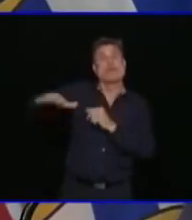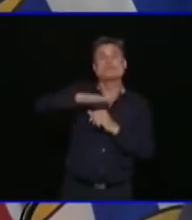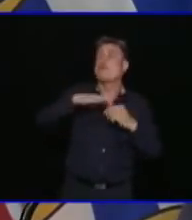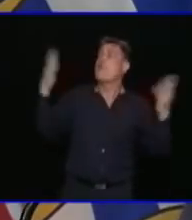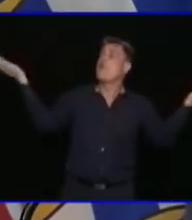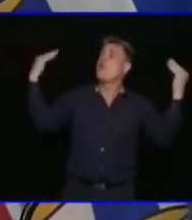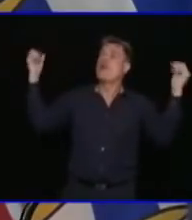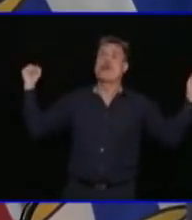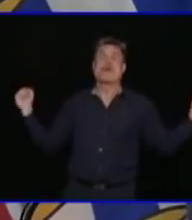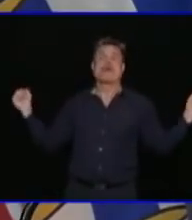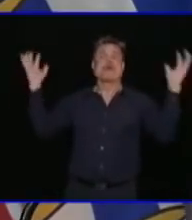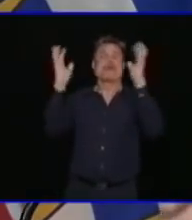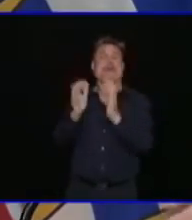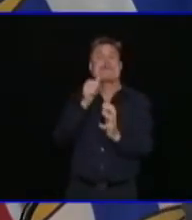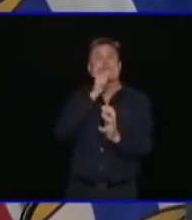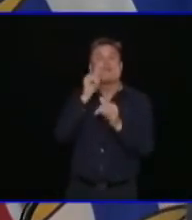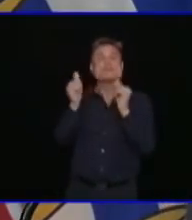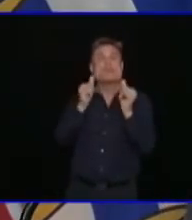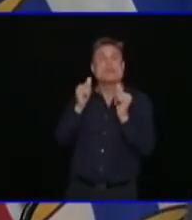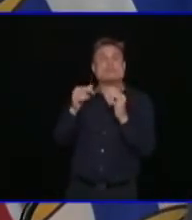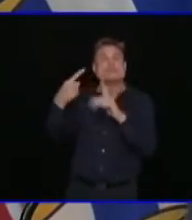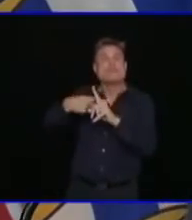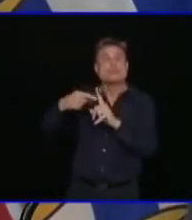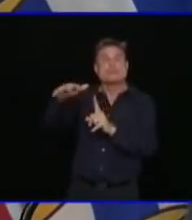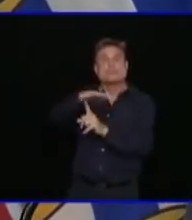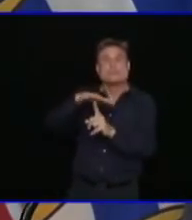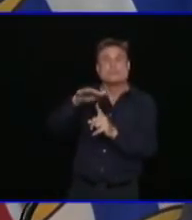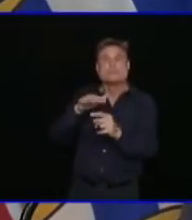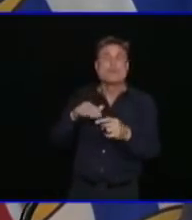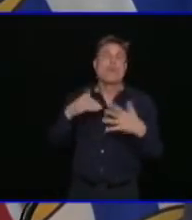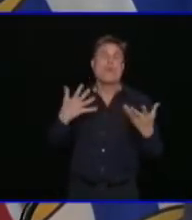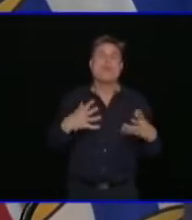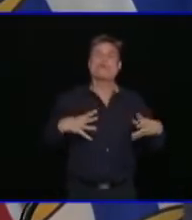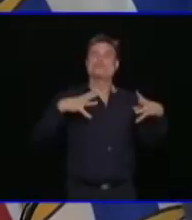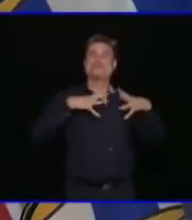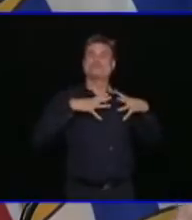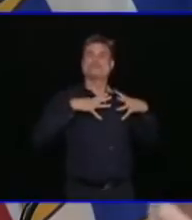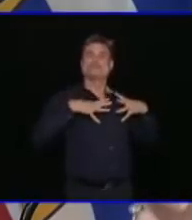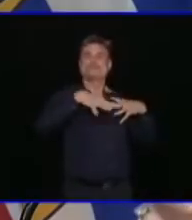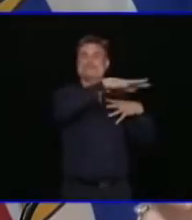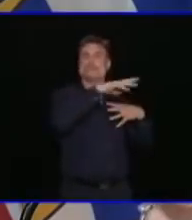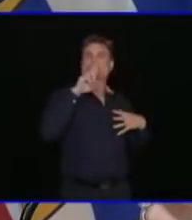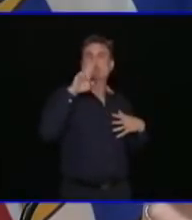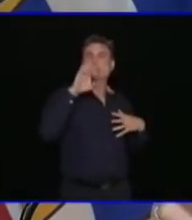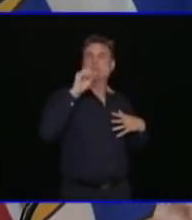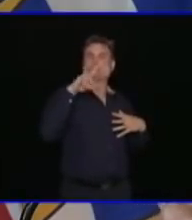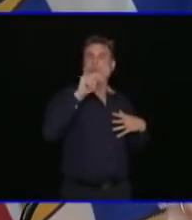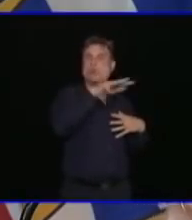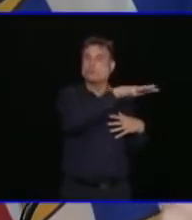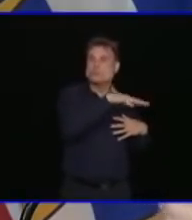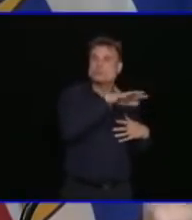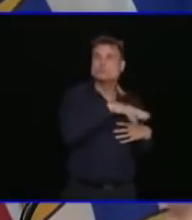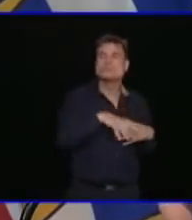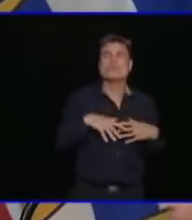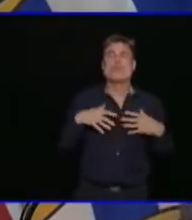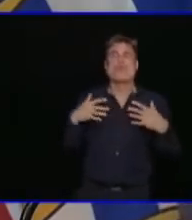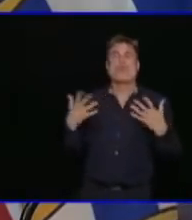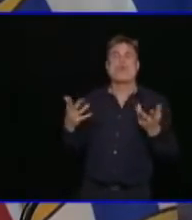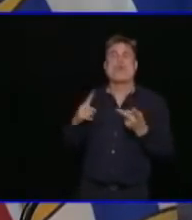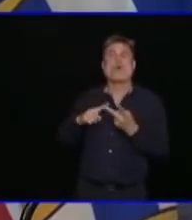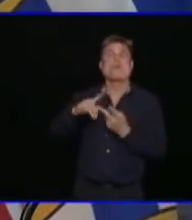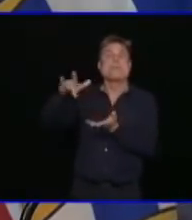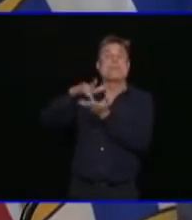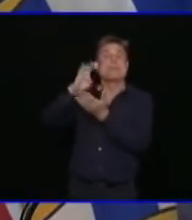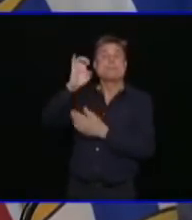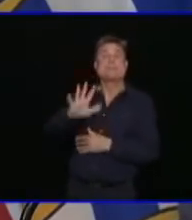interior, renting houseboats and boats are a popular thing. Can we put in measures that put the onus on